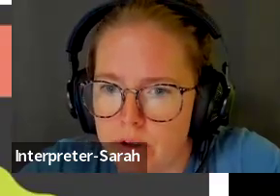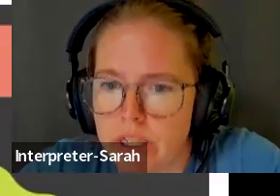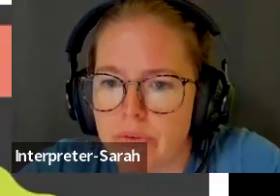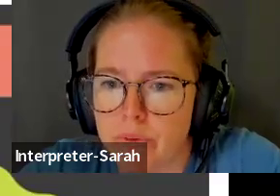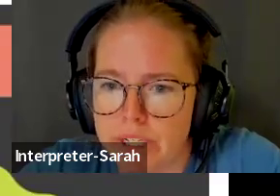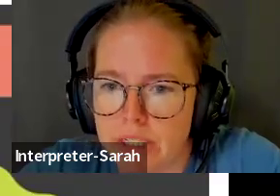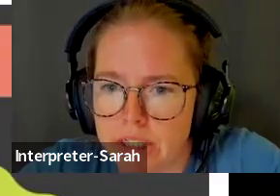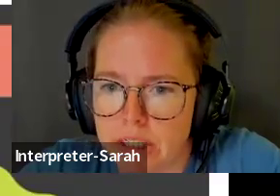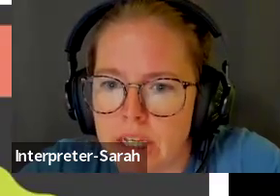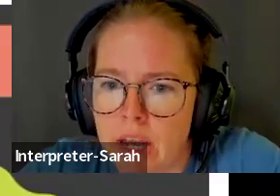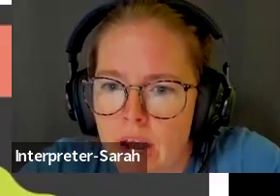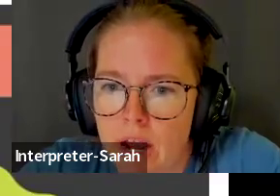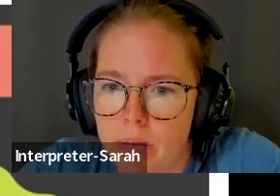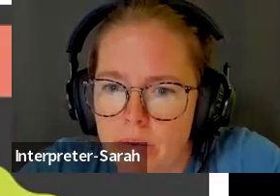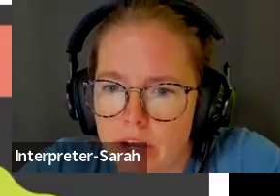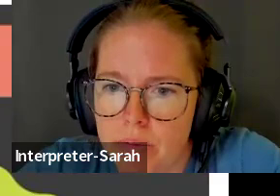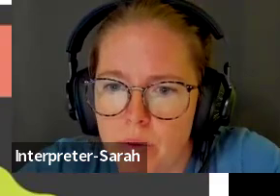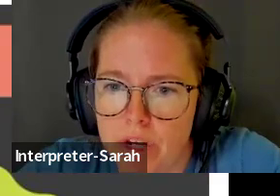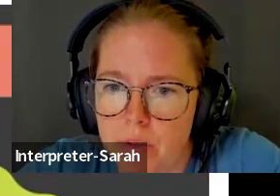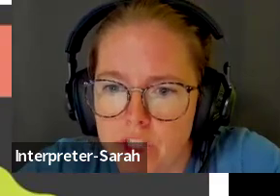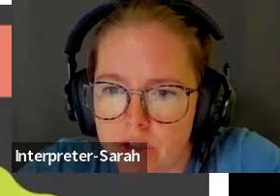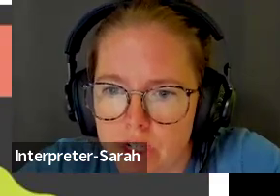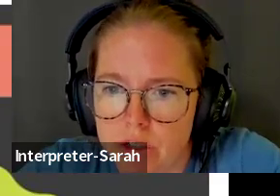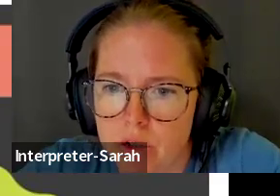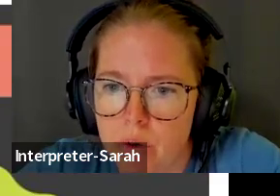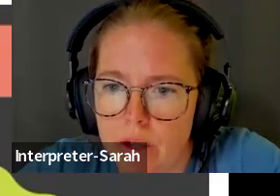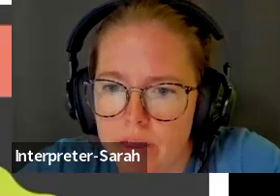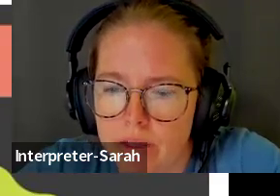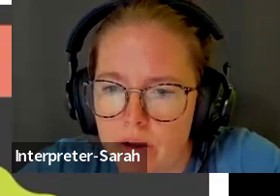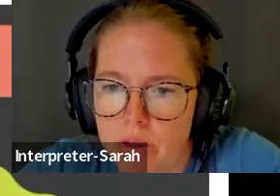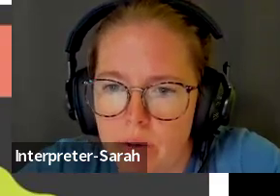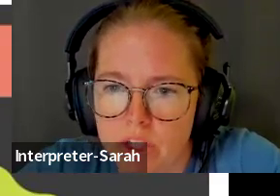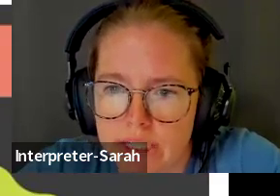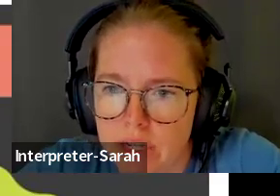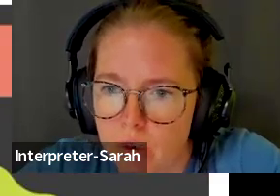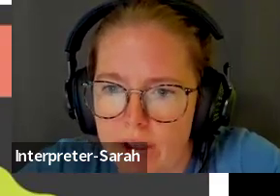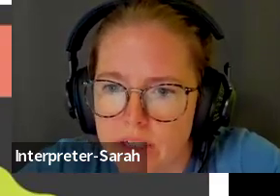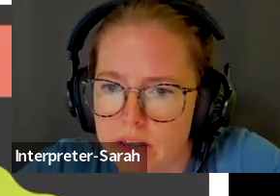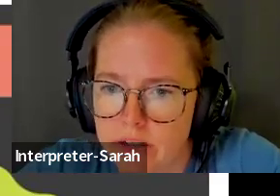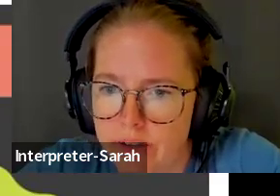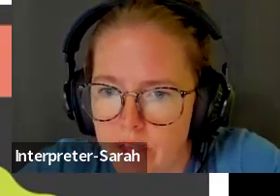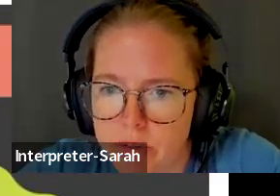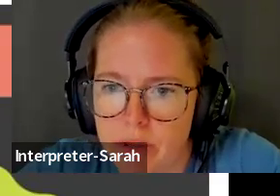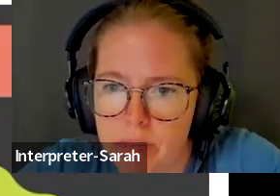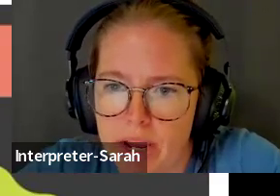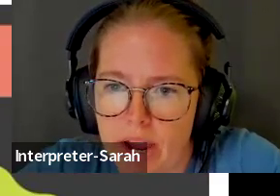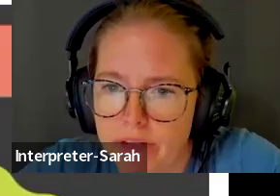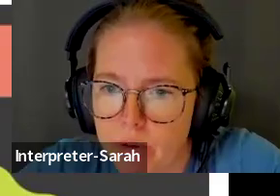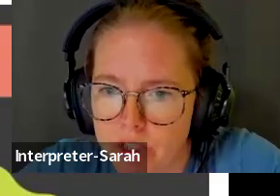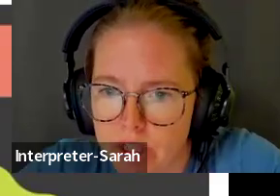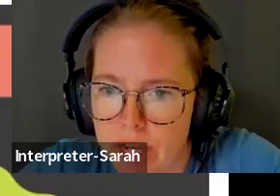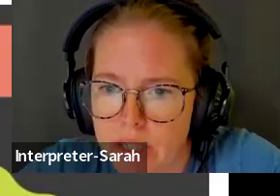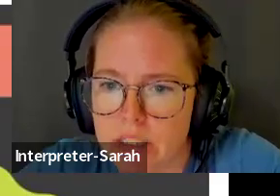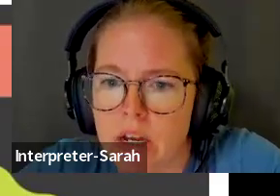important for several reasons. They could be working with children who language hasn't quite developed and they might